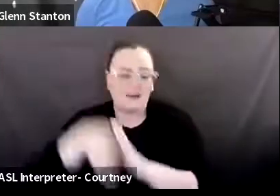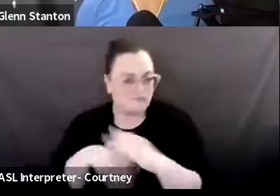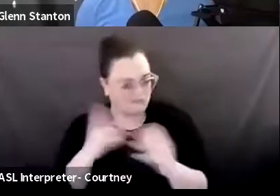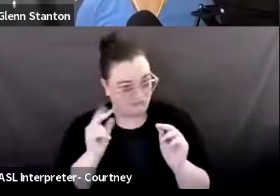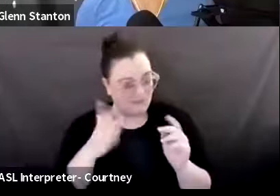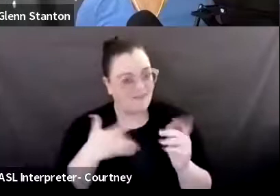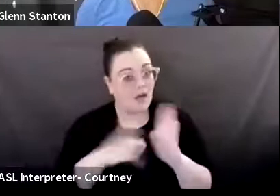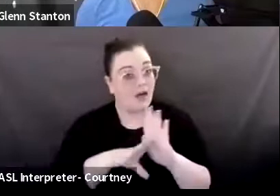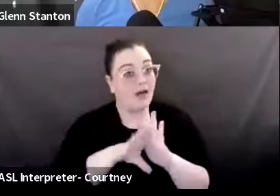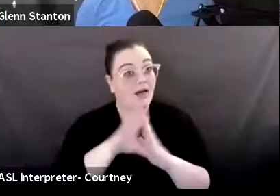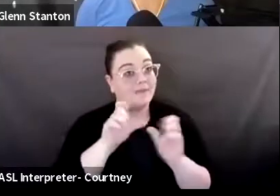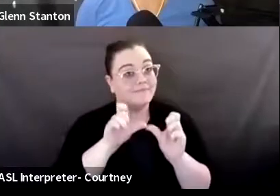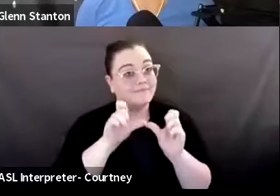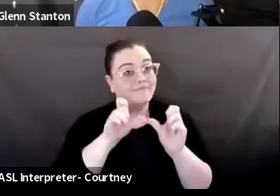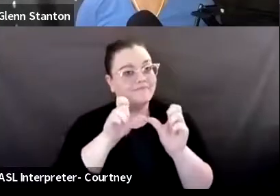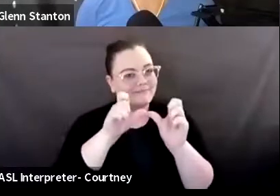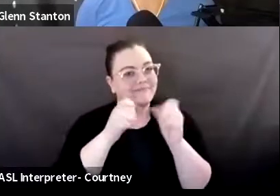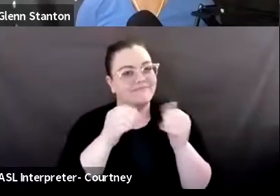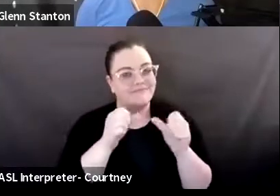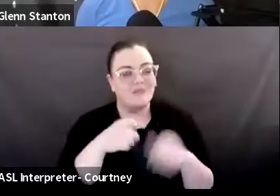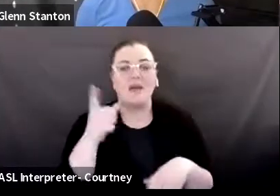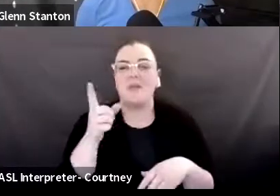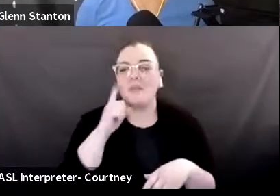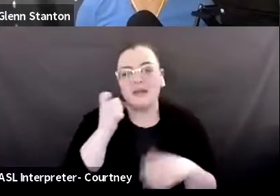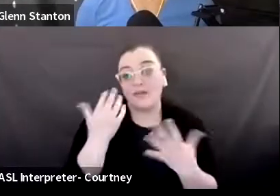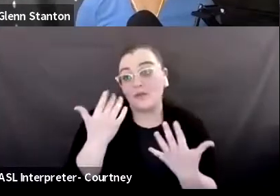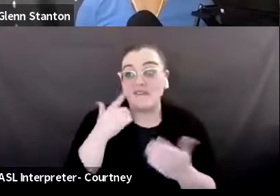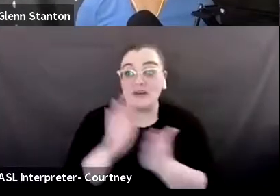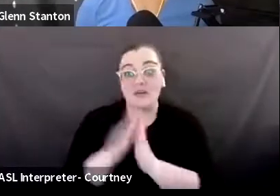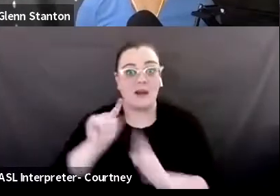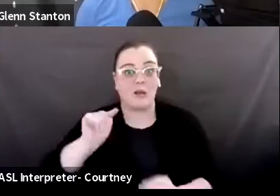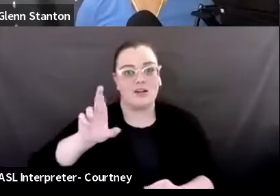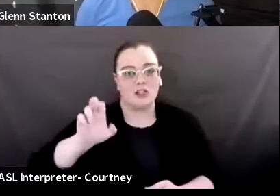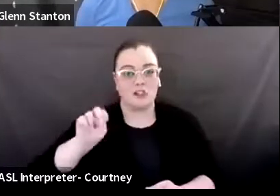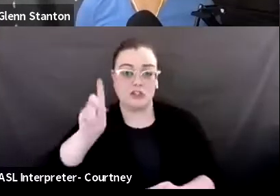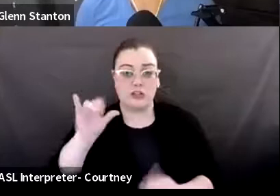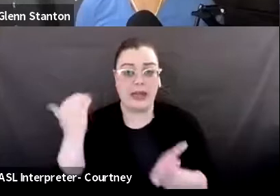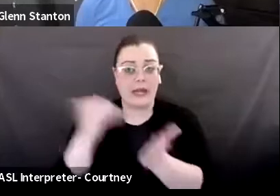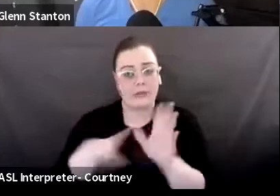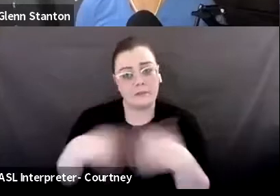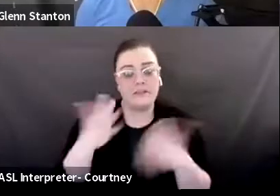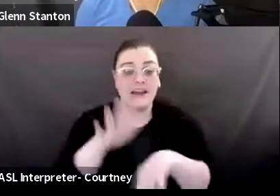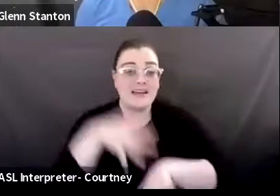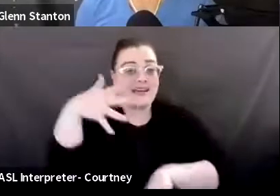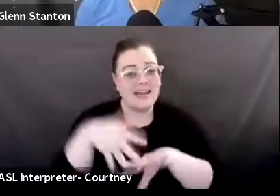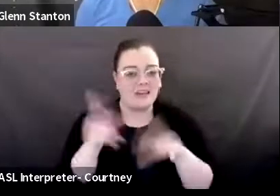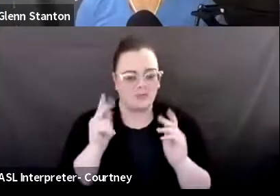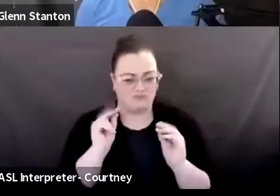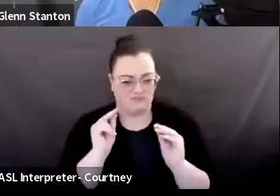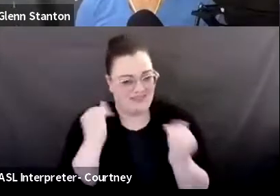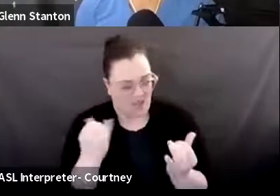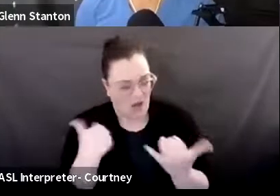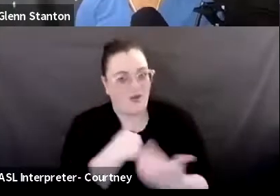chic and a little bit trendy to have native content. Now we're looking at native people creating native content and